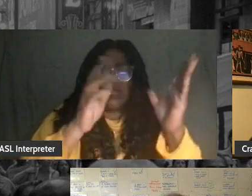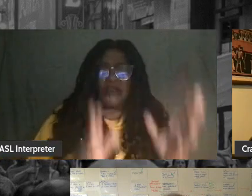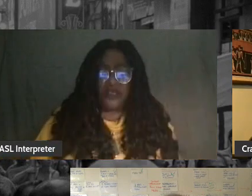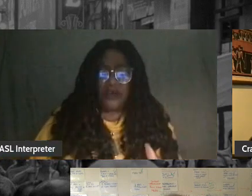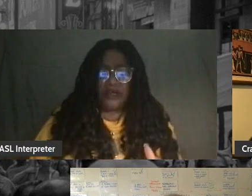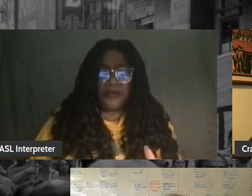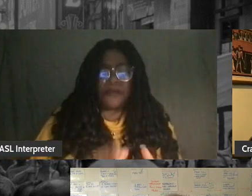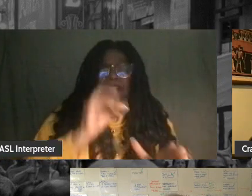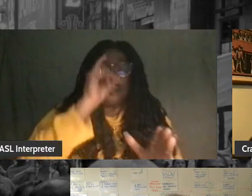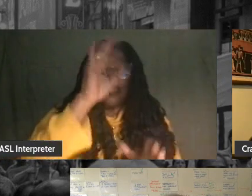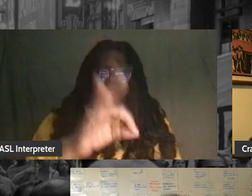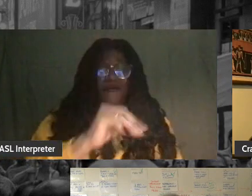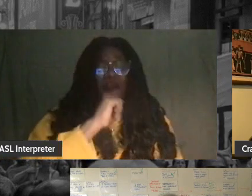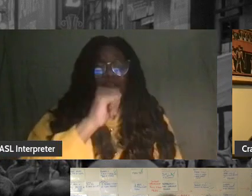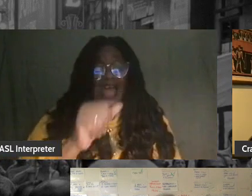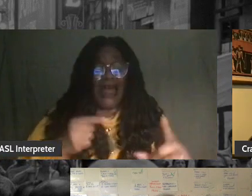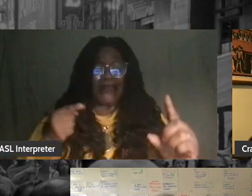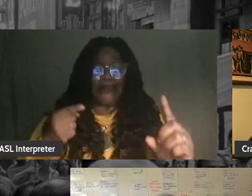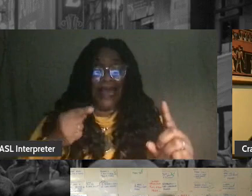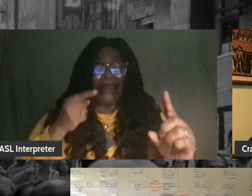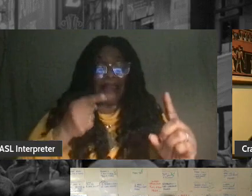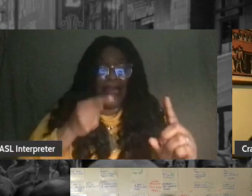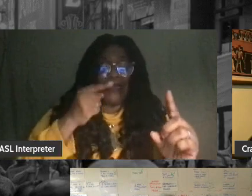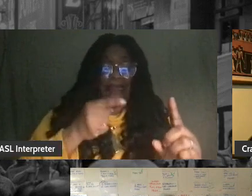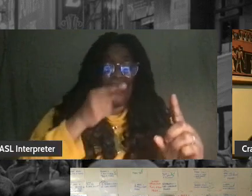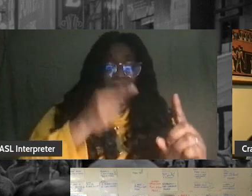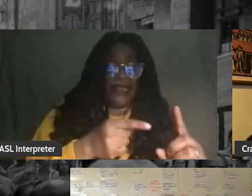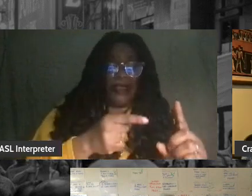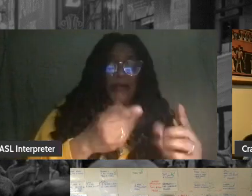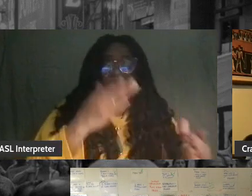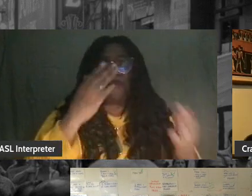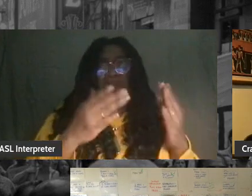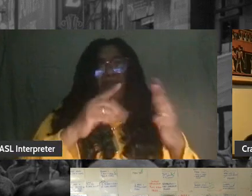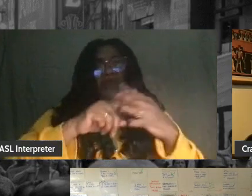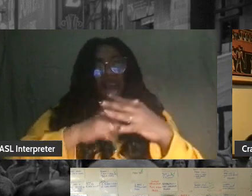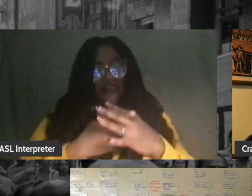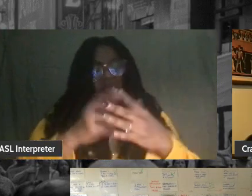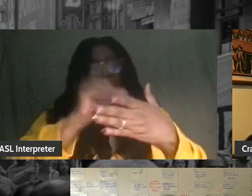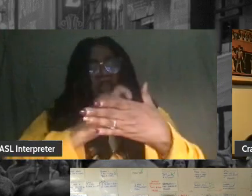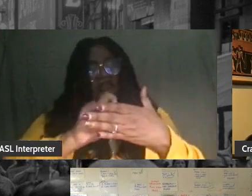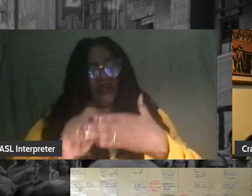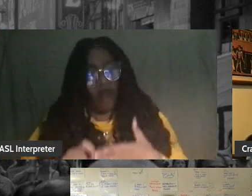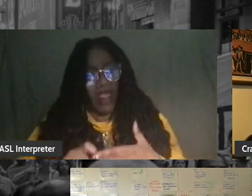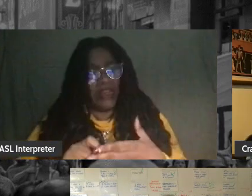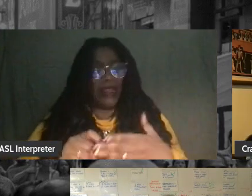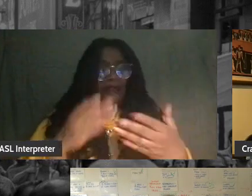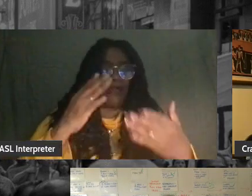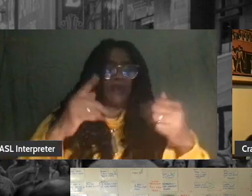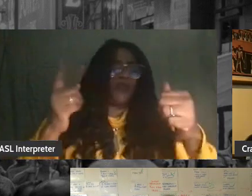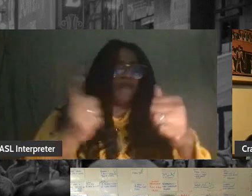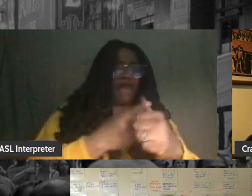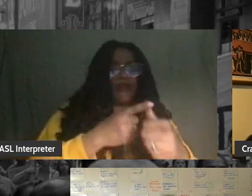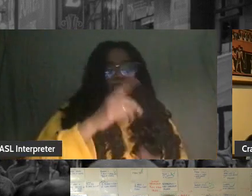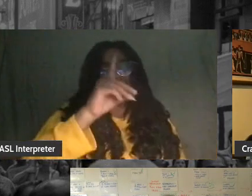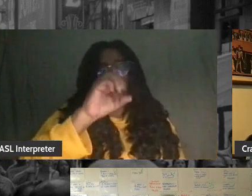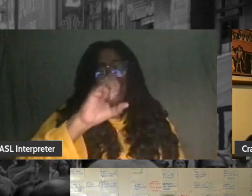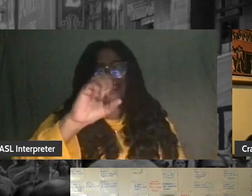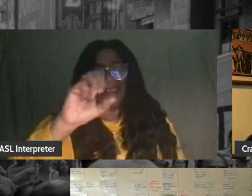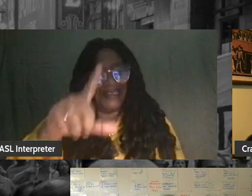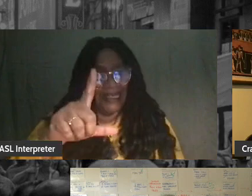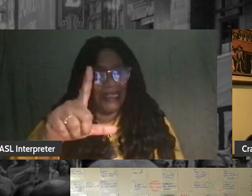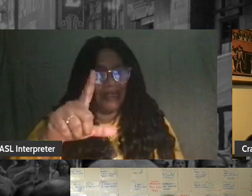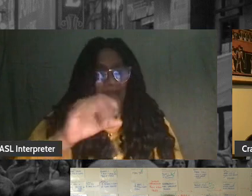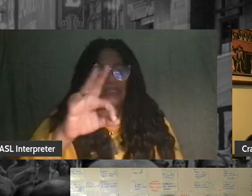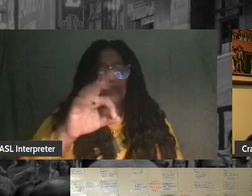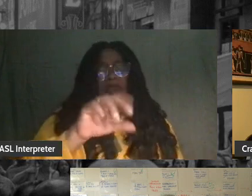you're not there yet, if you're just starting out as a writer, if you're getting your first deal, whether you're a